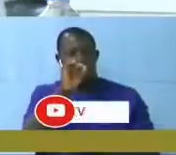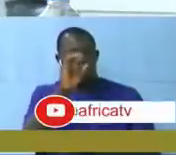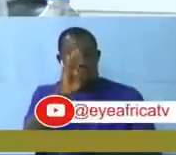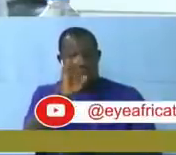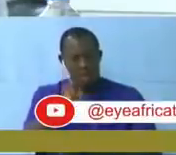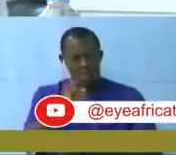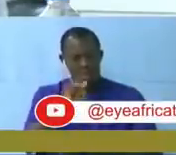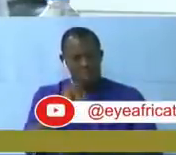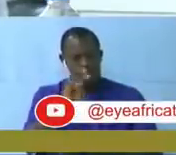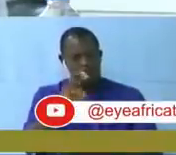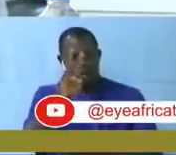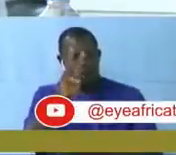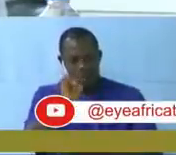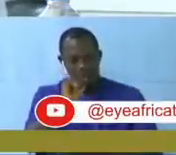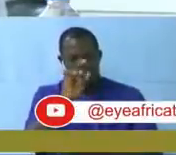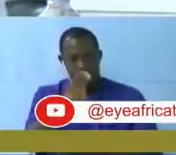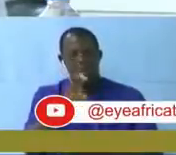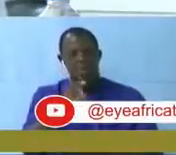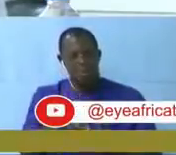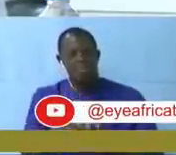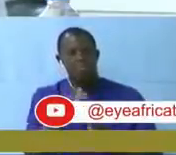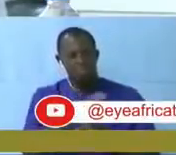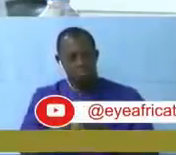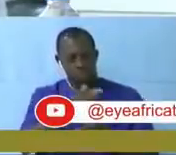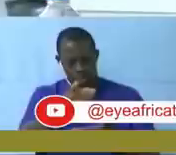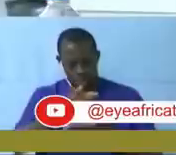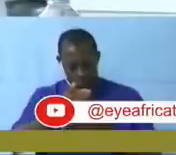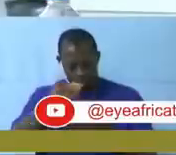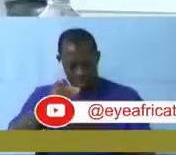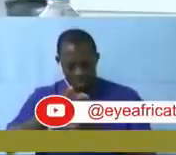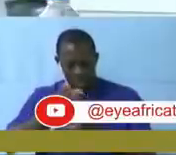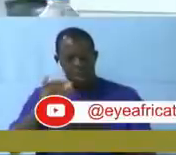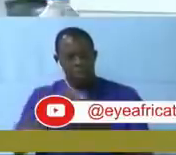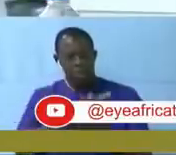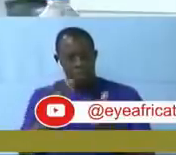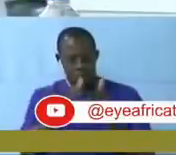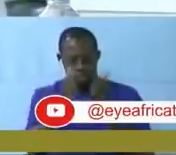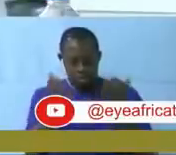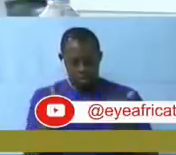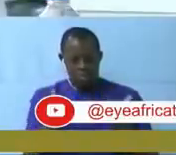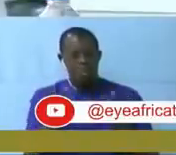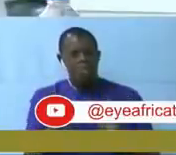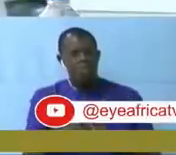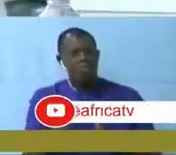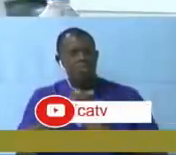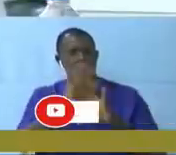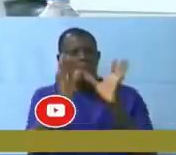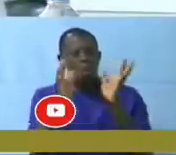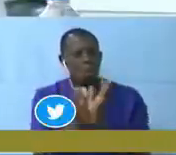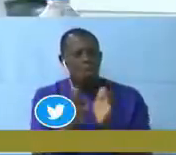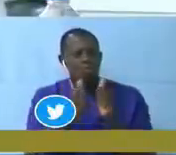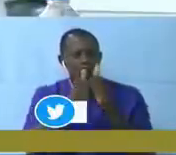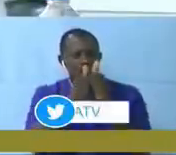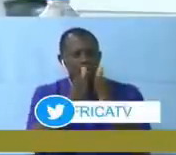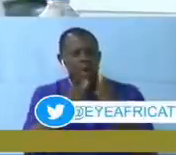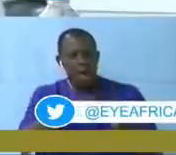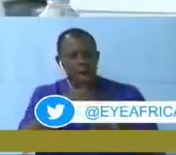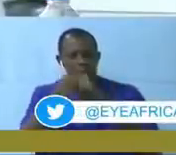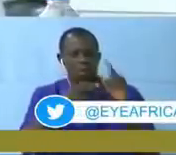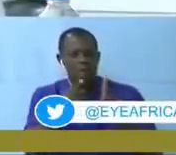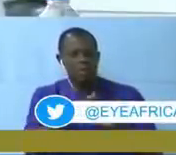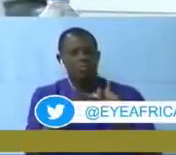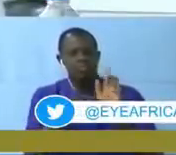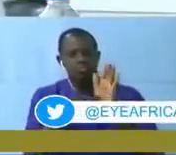were all, you know, bandied around, and it was about, you know, showing, of